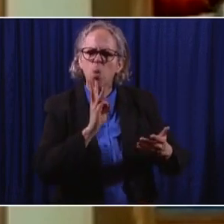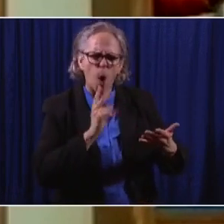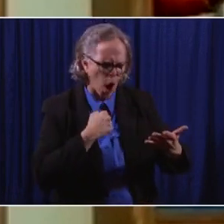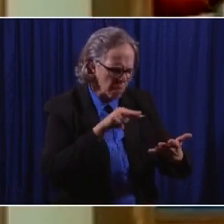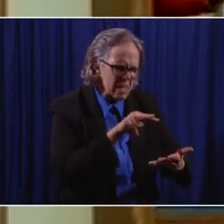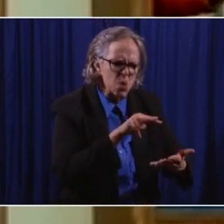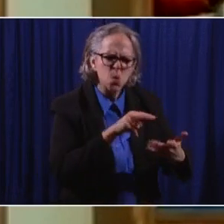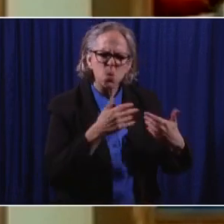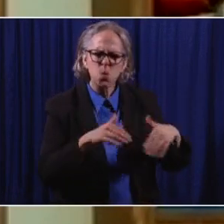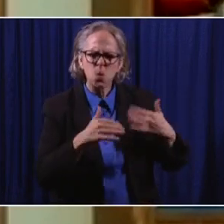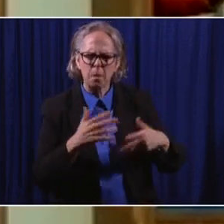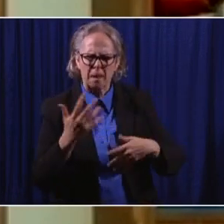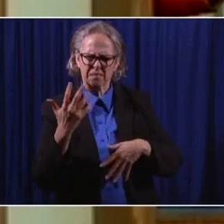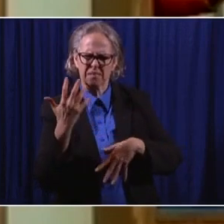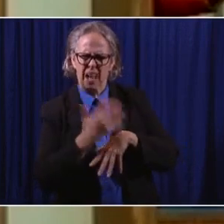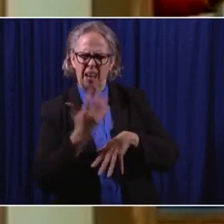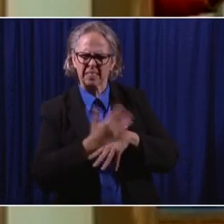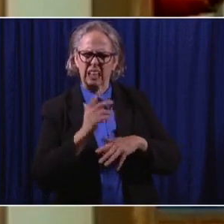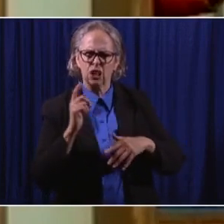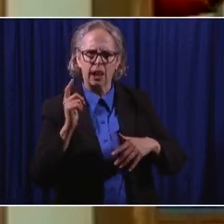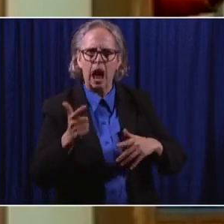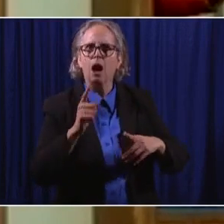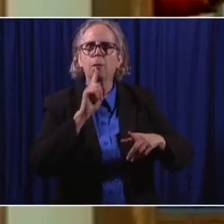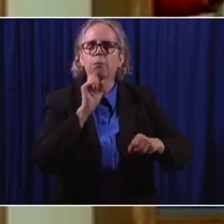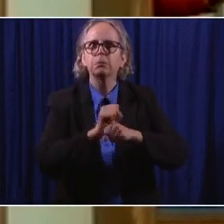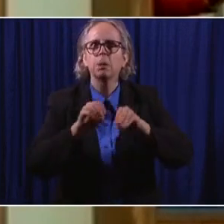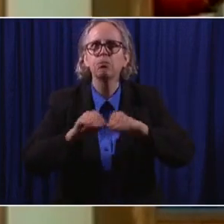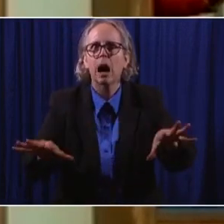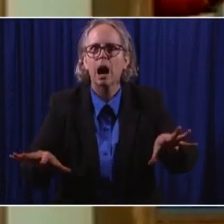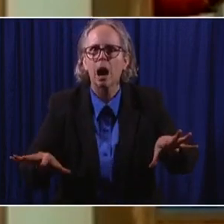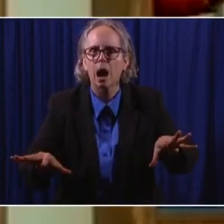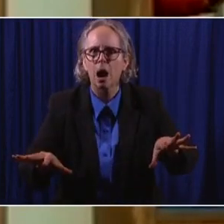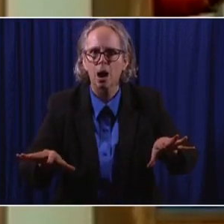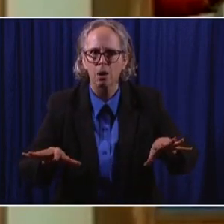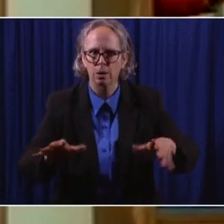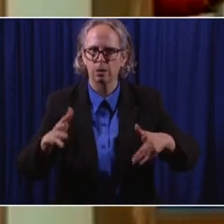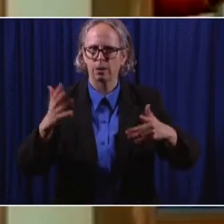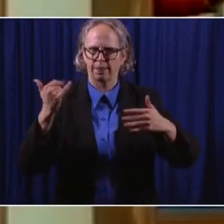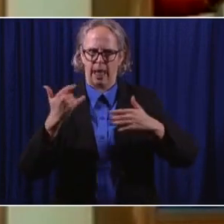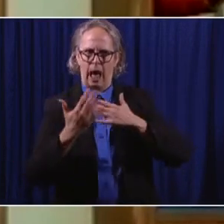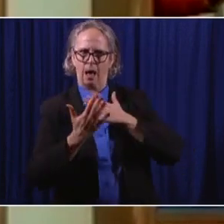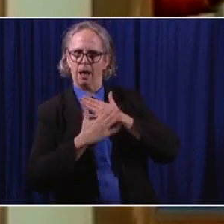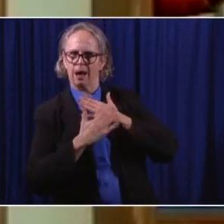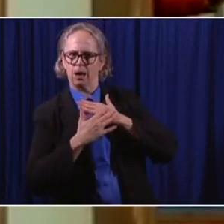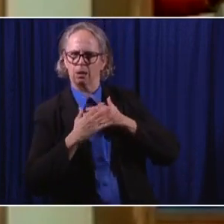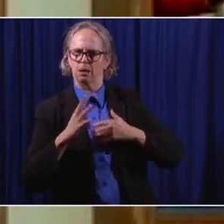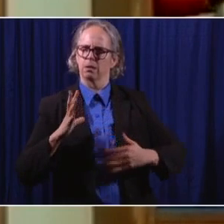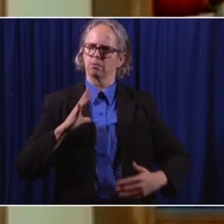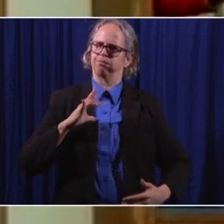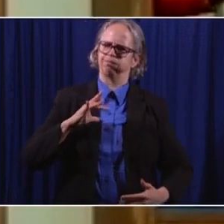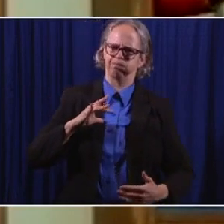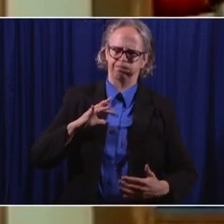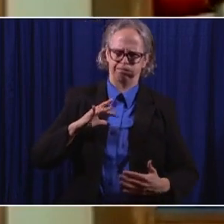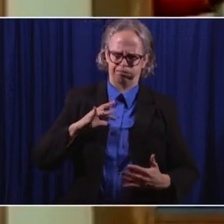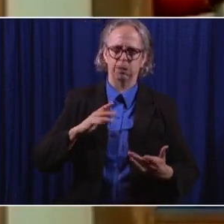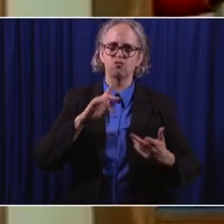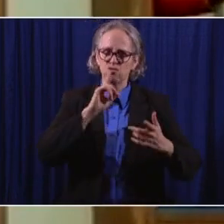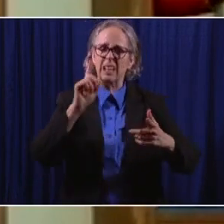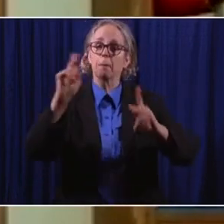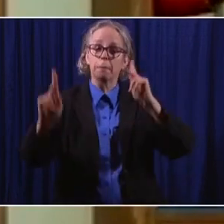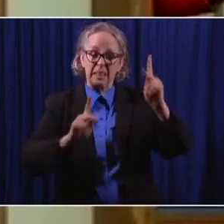increases in the community. So when the virus does increase in the community, it can quickly spread to impact other businesses and facilities